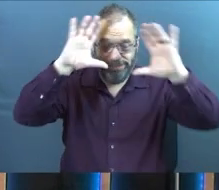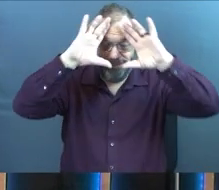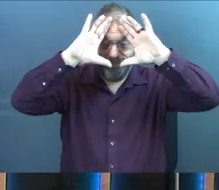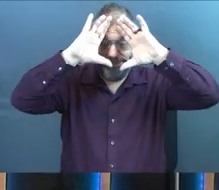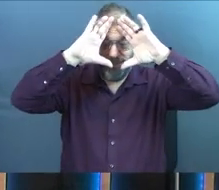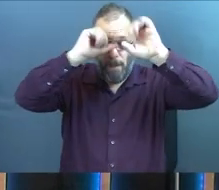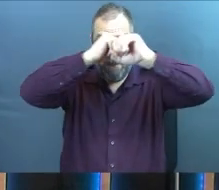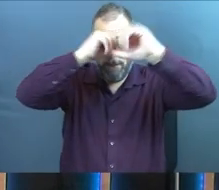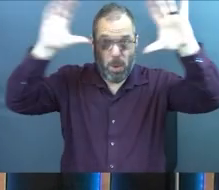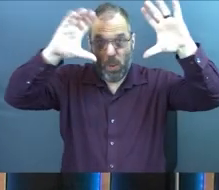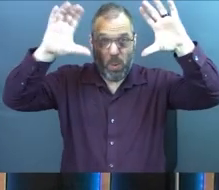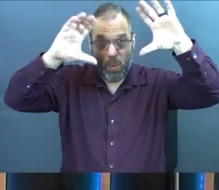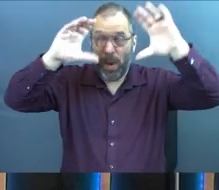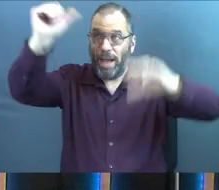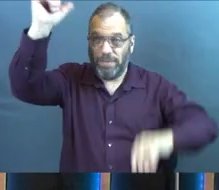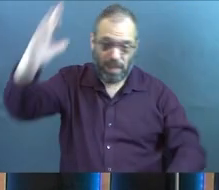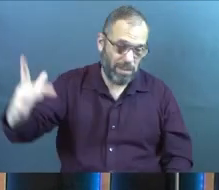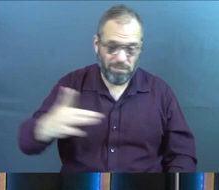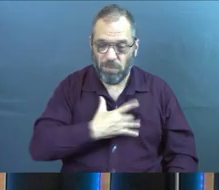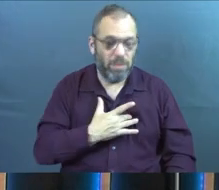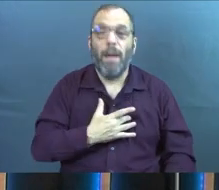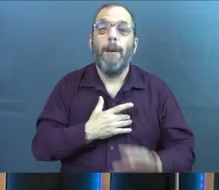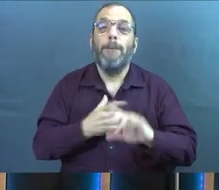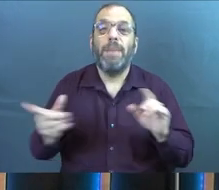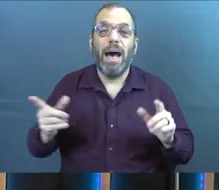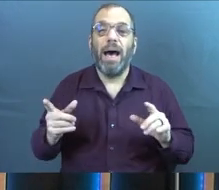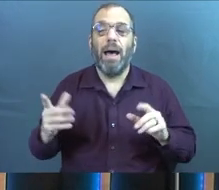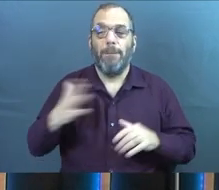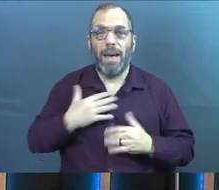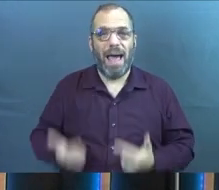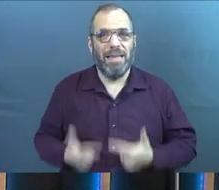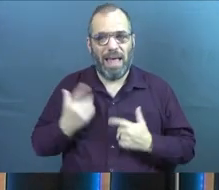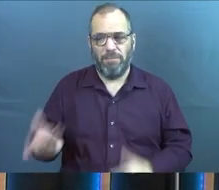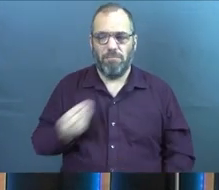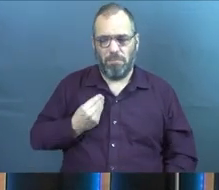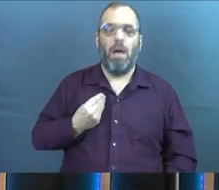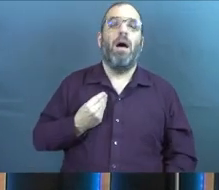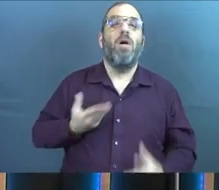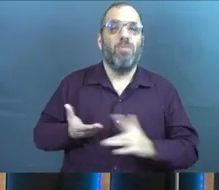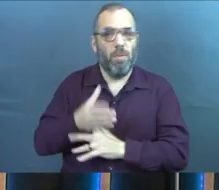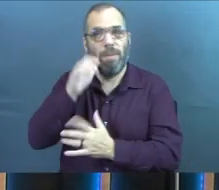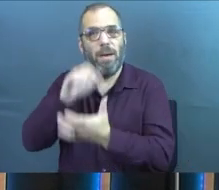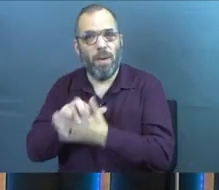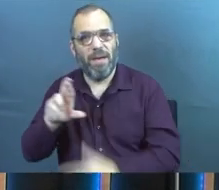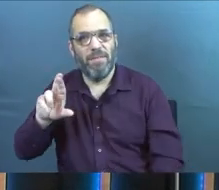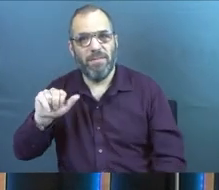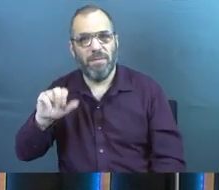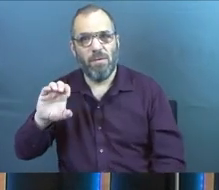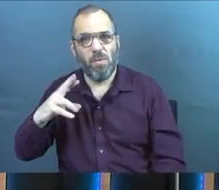it blows my mind how he moves and in the way that he does. But he's brought it into my life in an amazing way through Rachel.